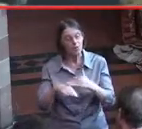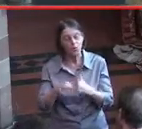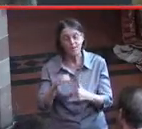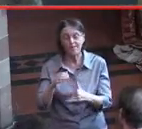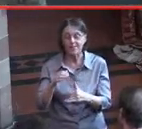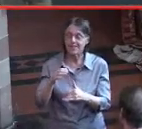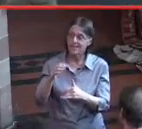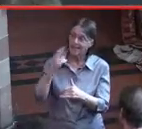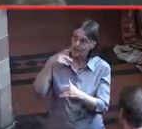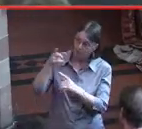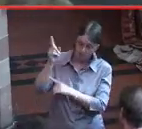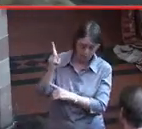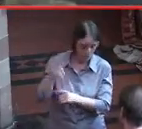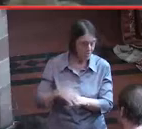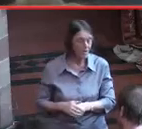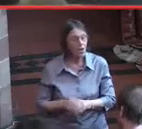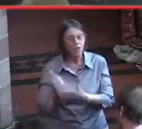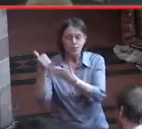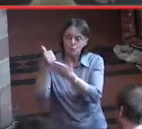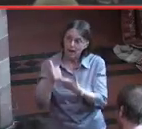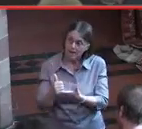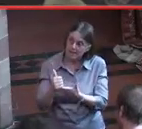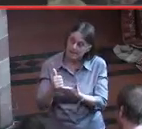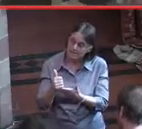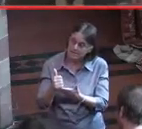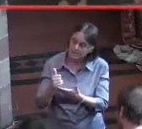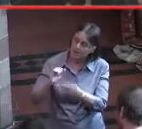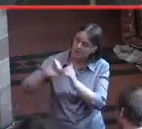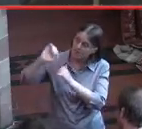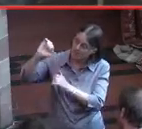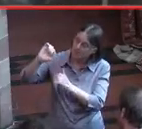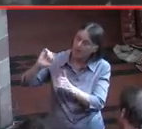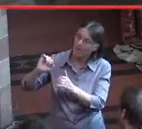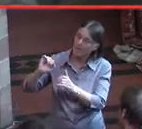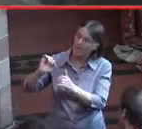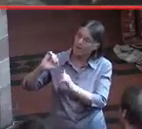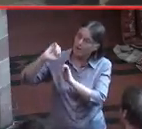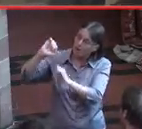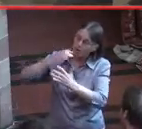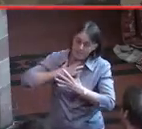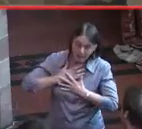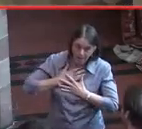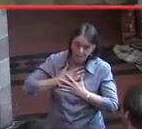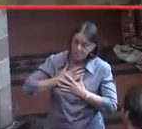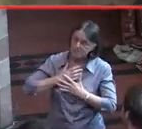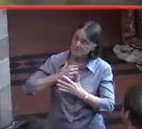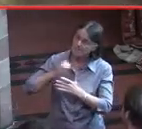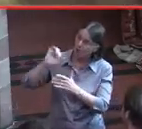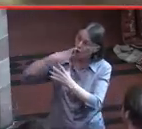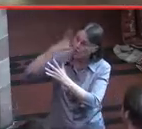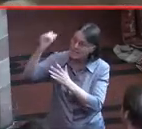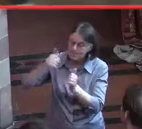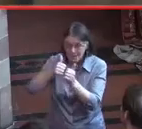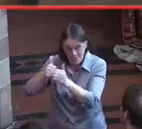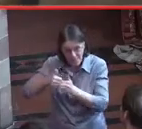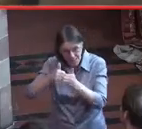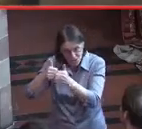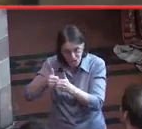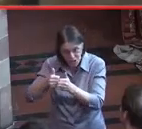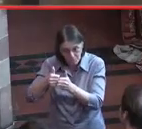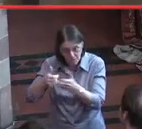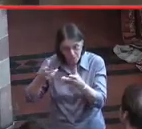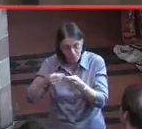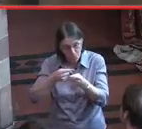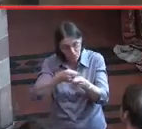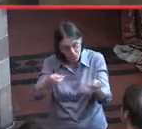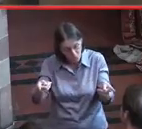of the Lord Jesus Christ and the love of God and the fellowship of the Holy Spirit be with